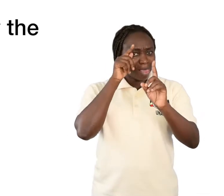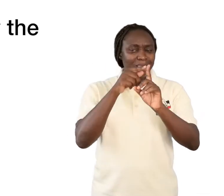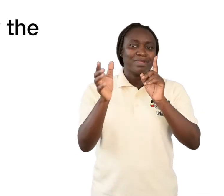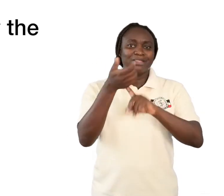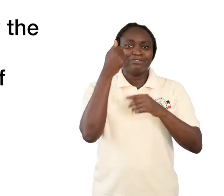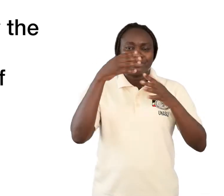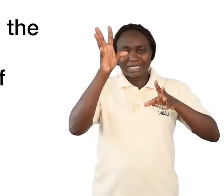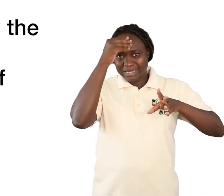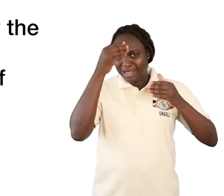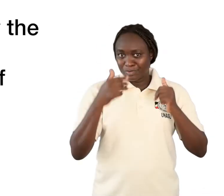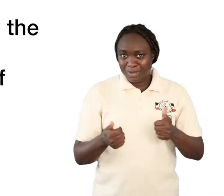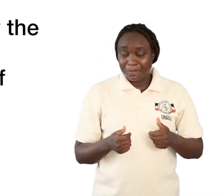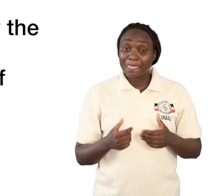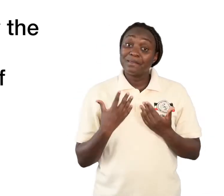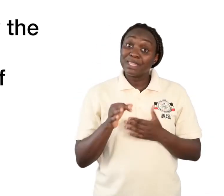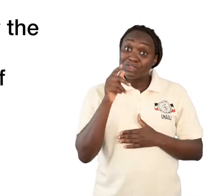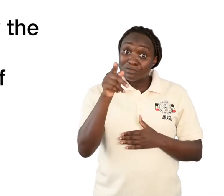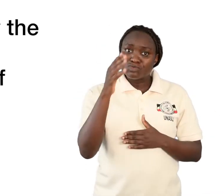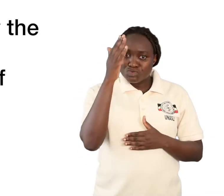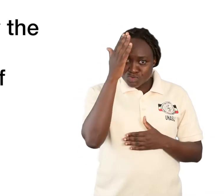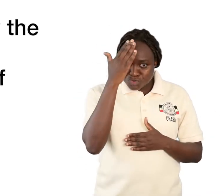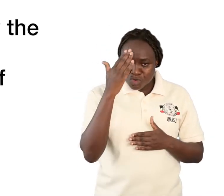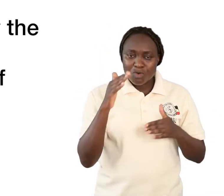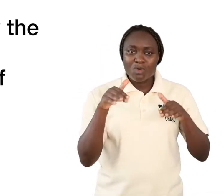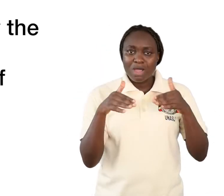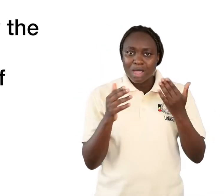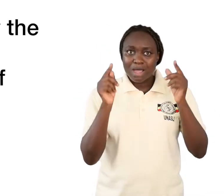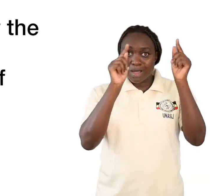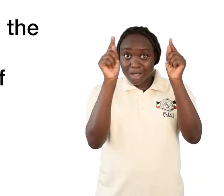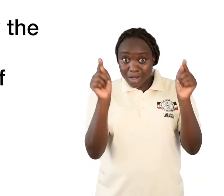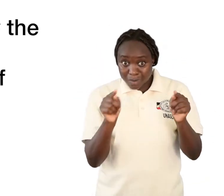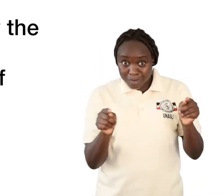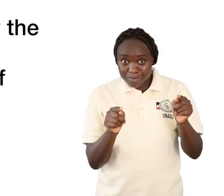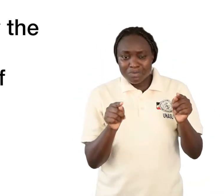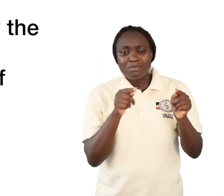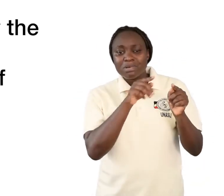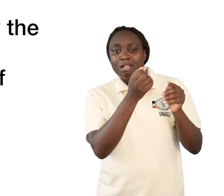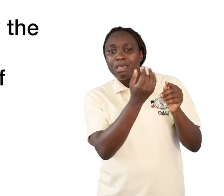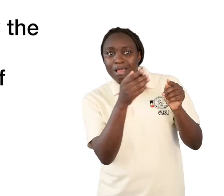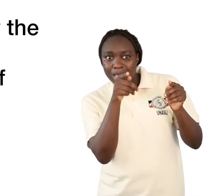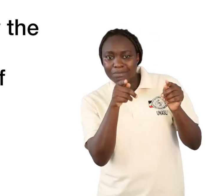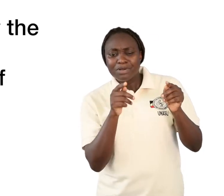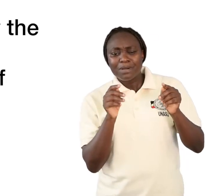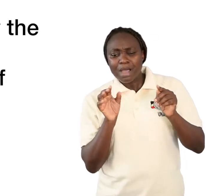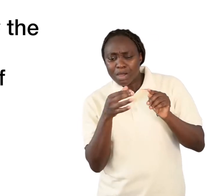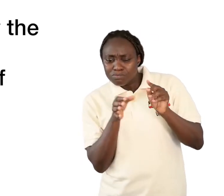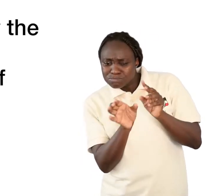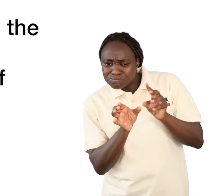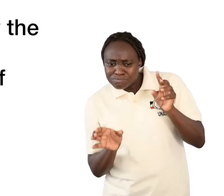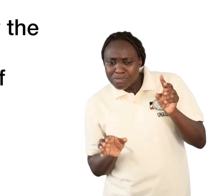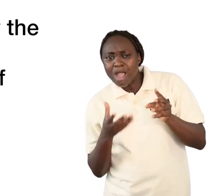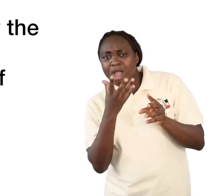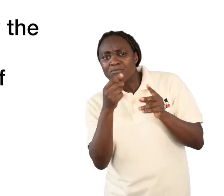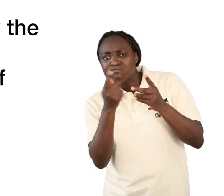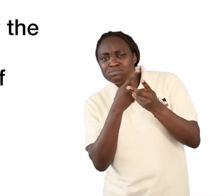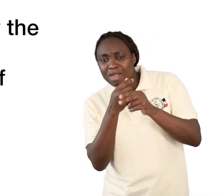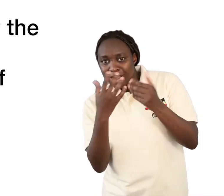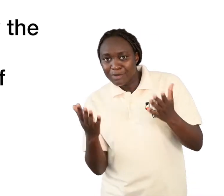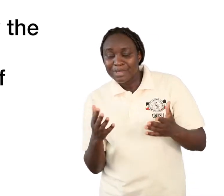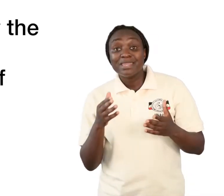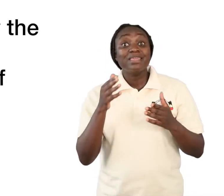If we can also tell the number of subsets in a given set, it will then mean that we